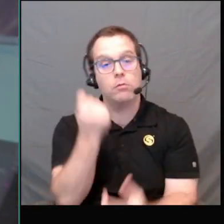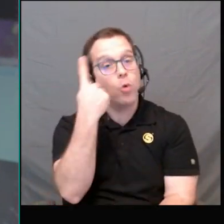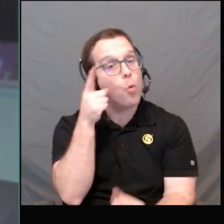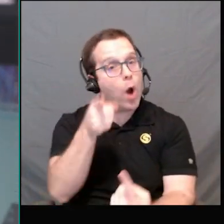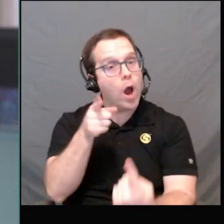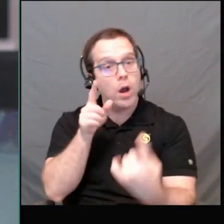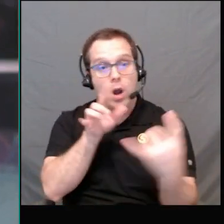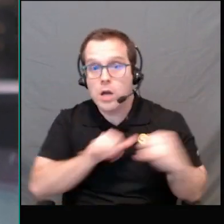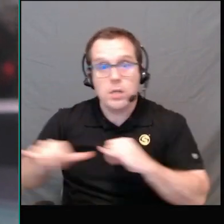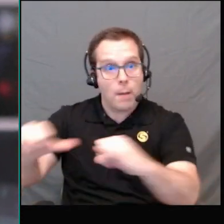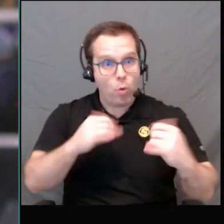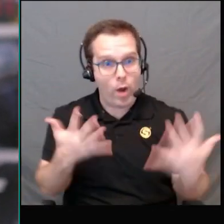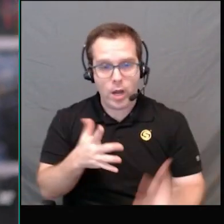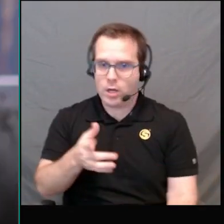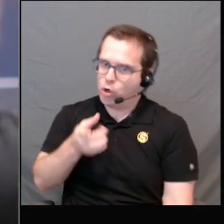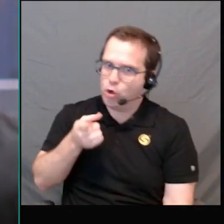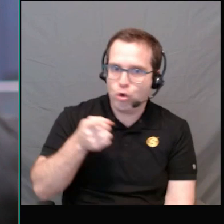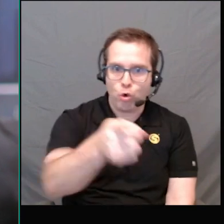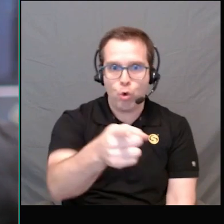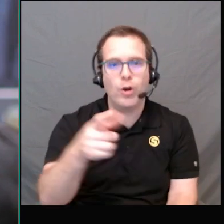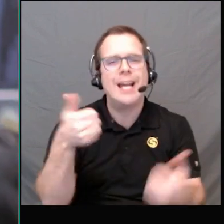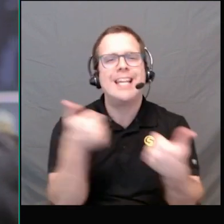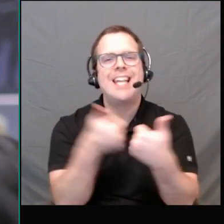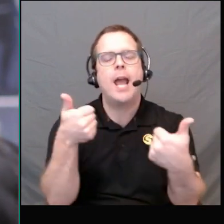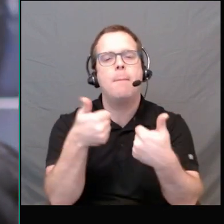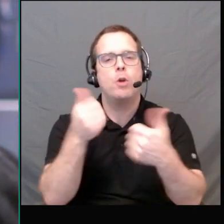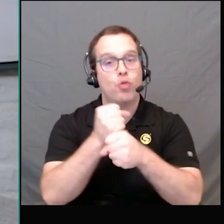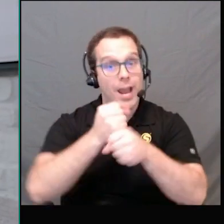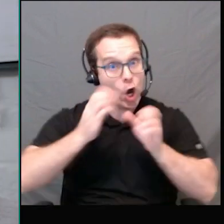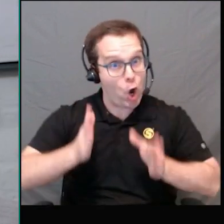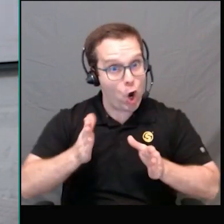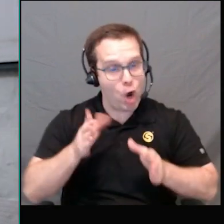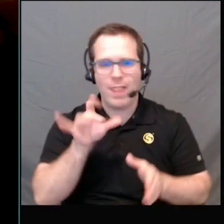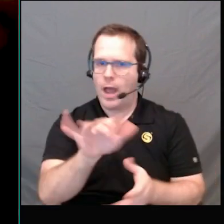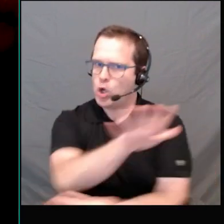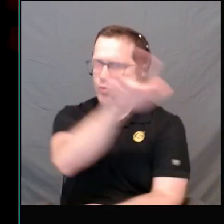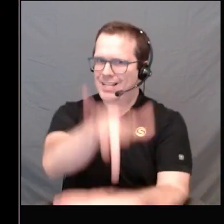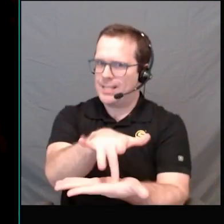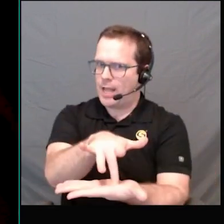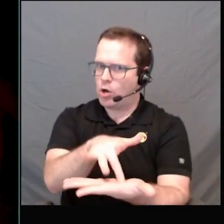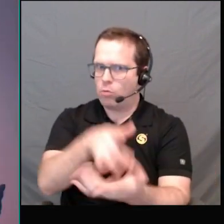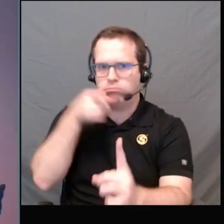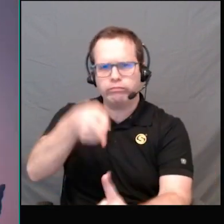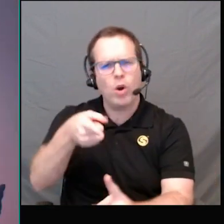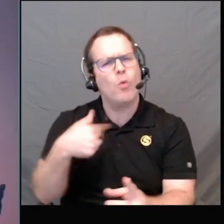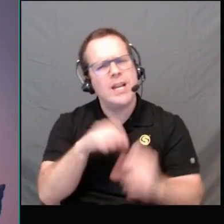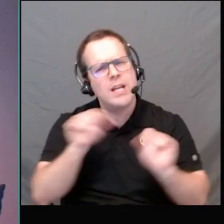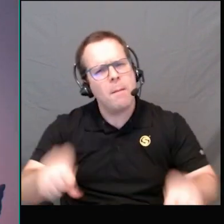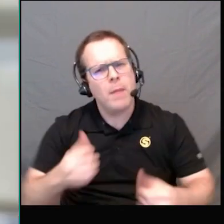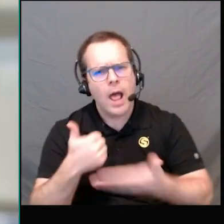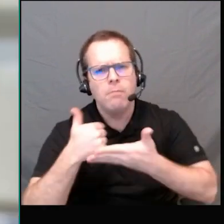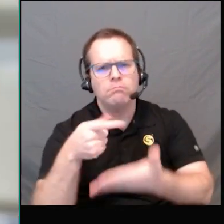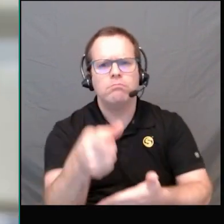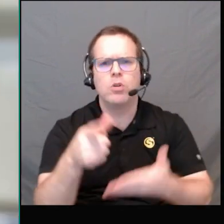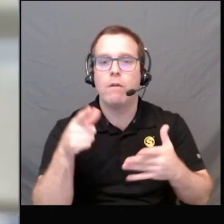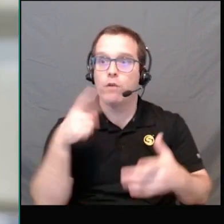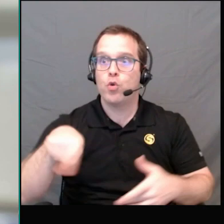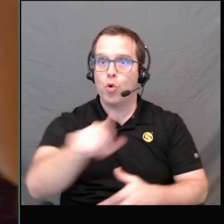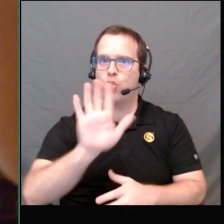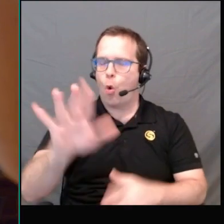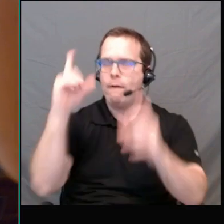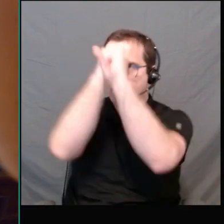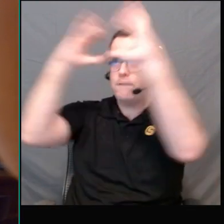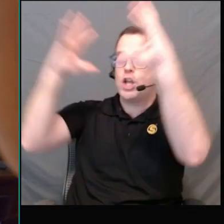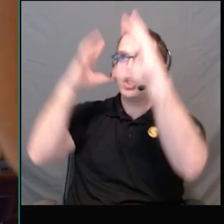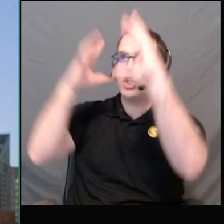you, the game creator, is at the center of what we do. We can make it possible for you to bring your vision to players around the world on